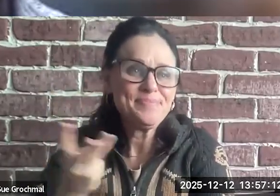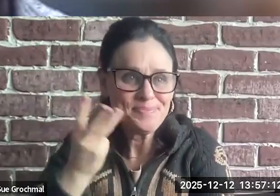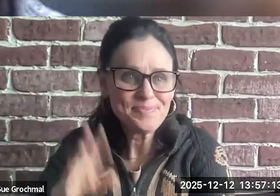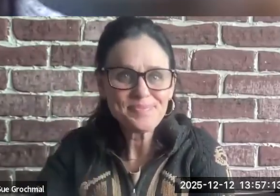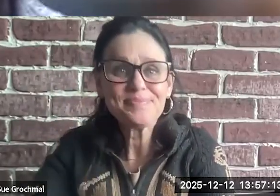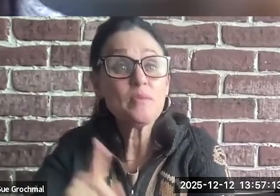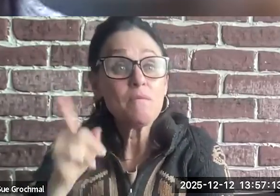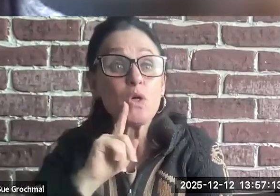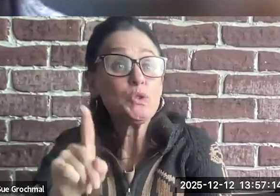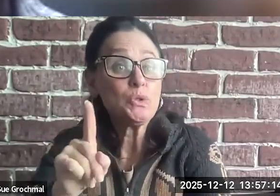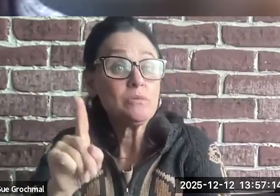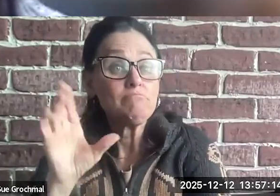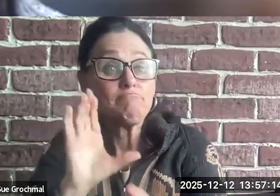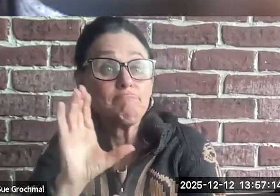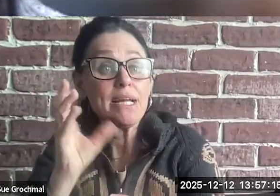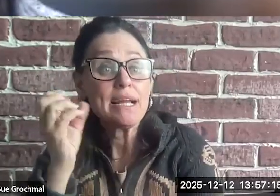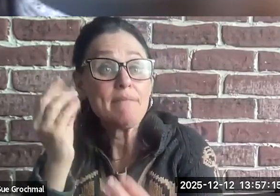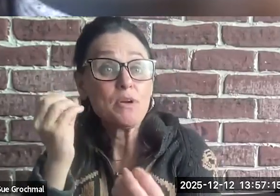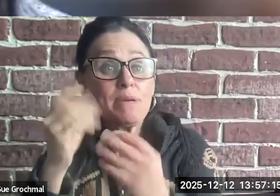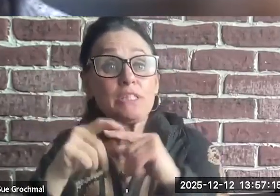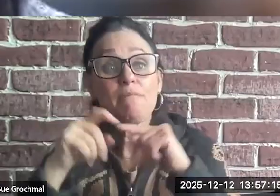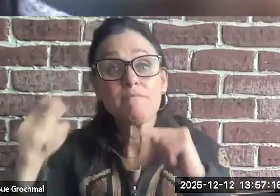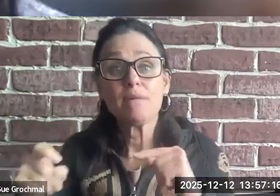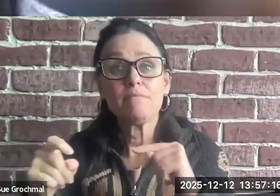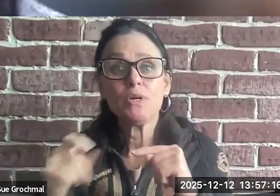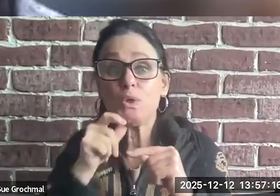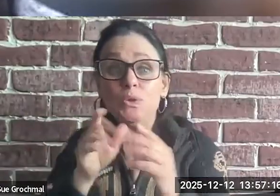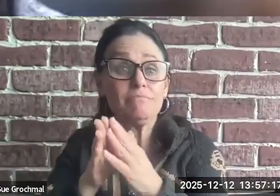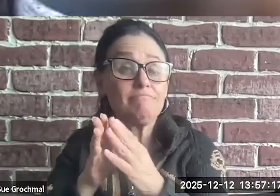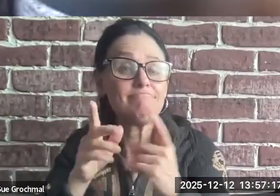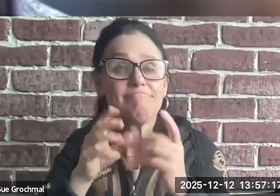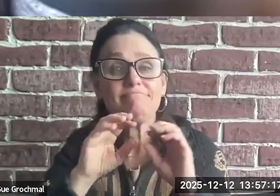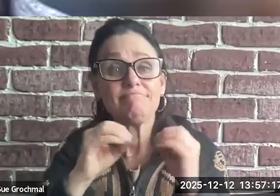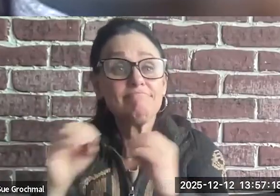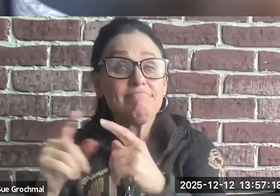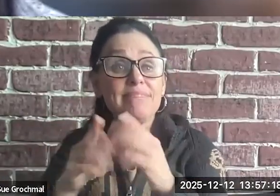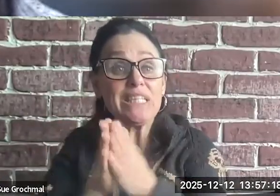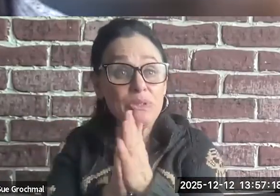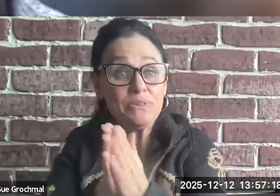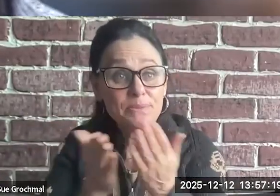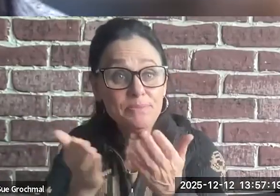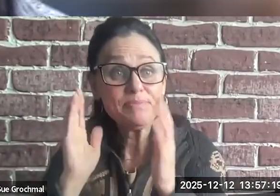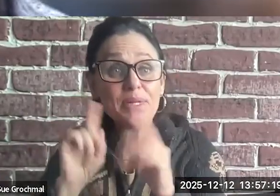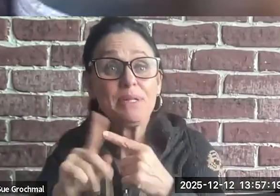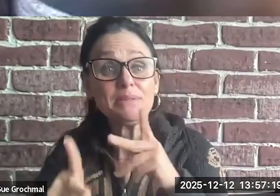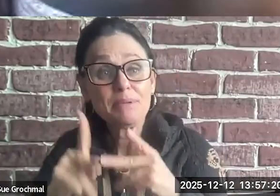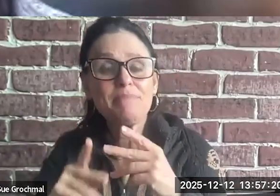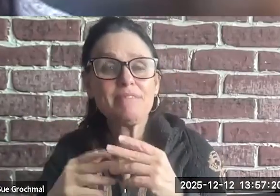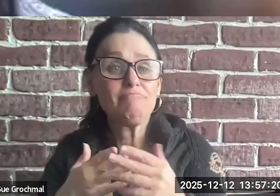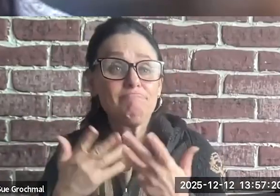for information from, interested organizations and people. So please feel free to reach